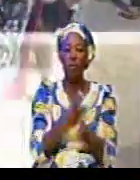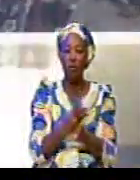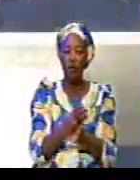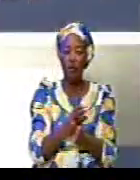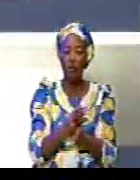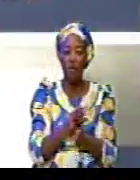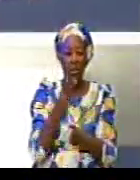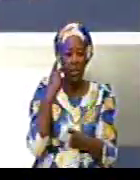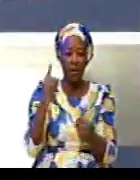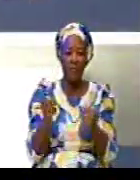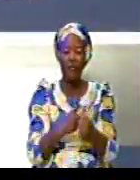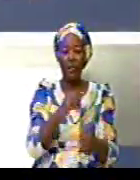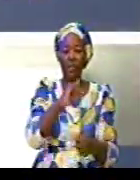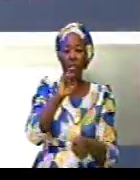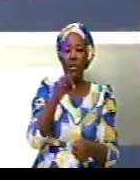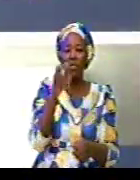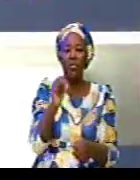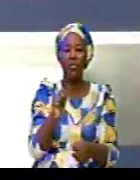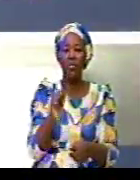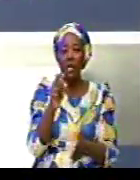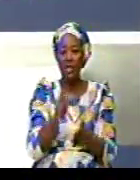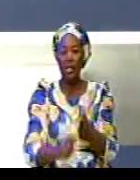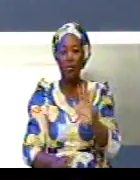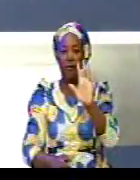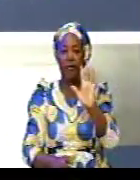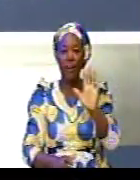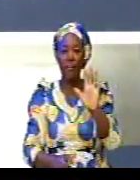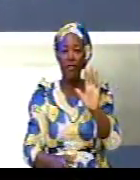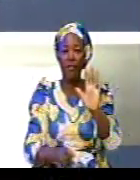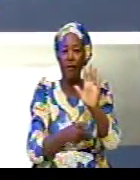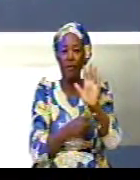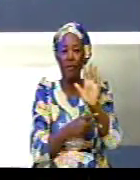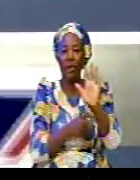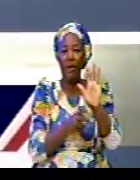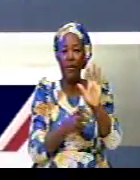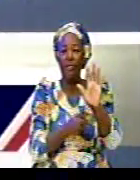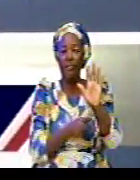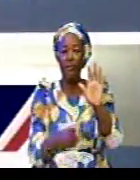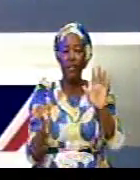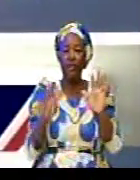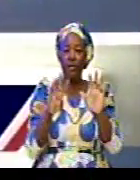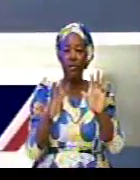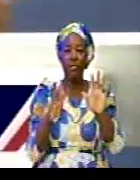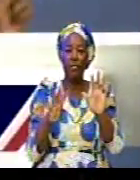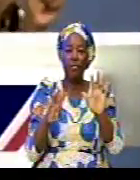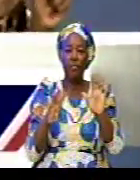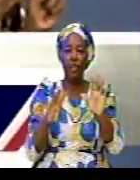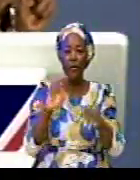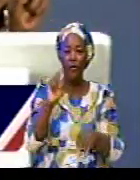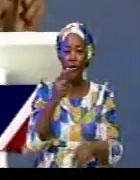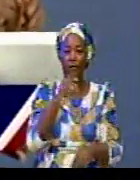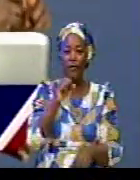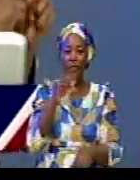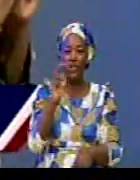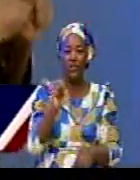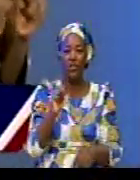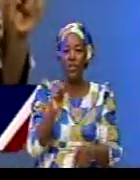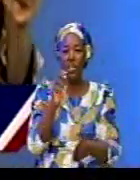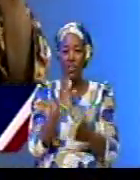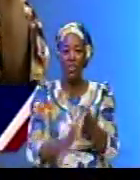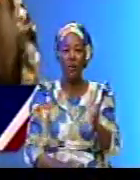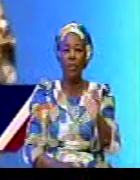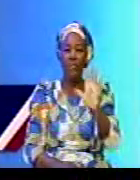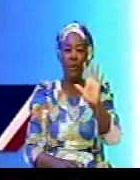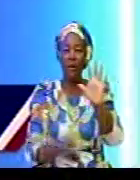victory over the world. Look at that, 1 John chapter 5